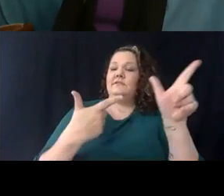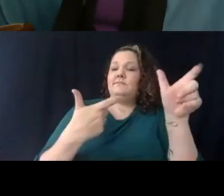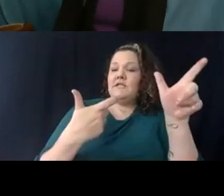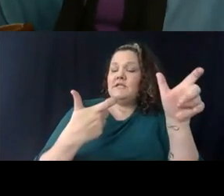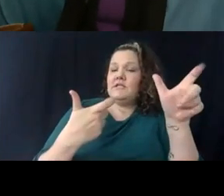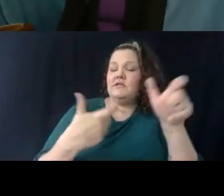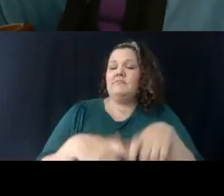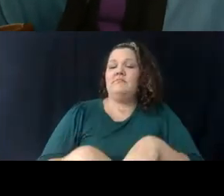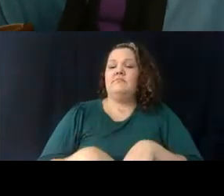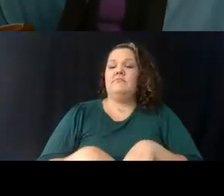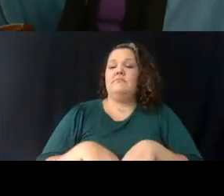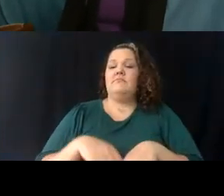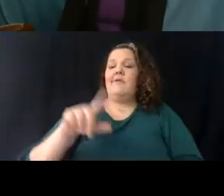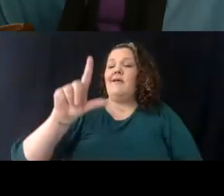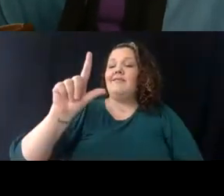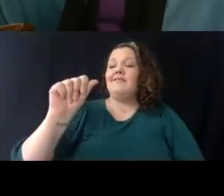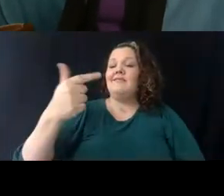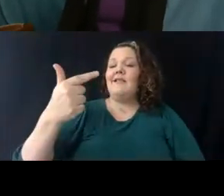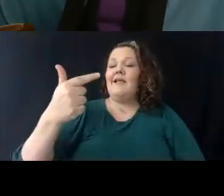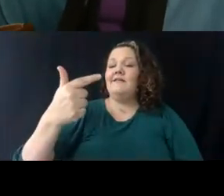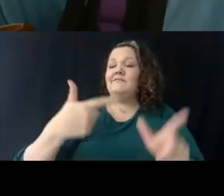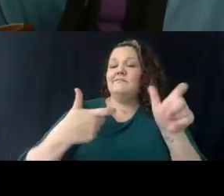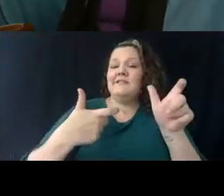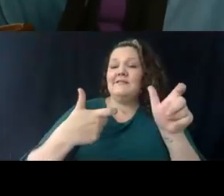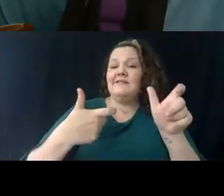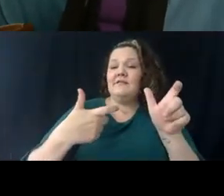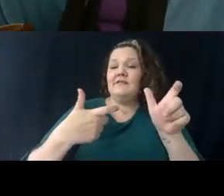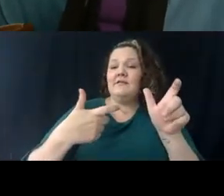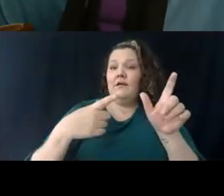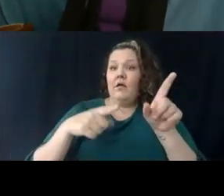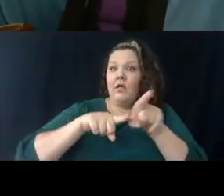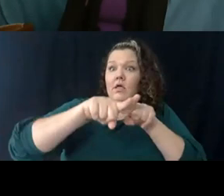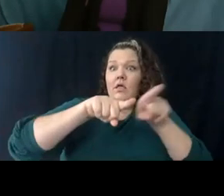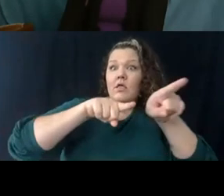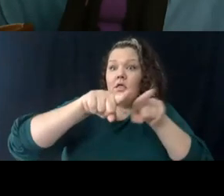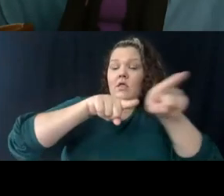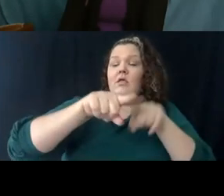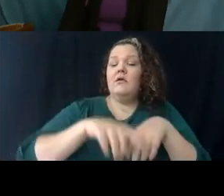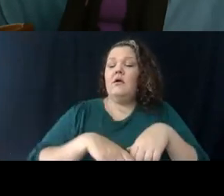in terms of if you're having interpretation, you need to think about things like your upload speed.